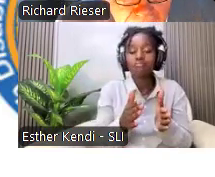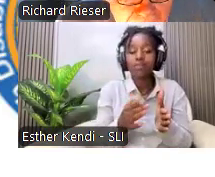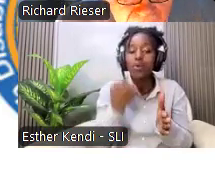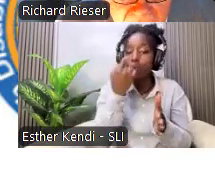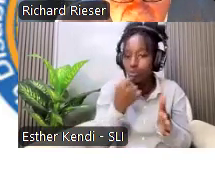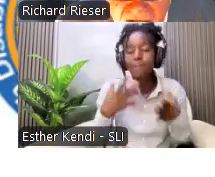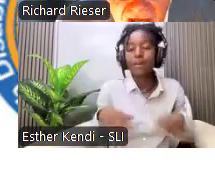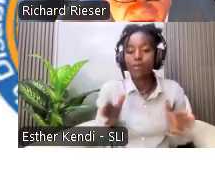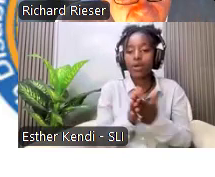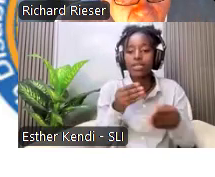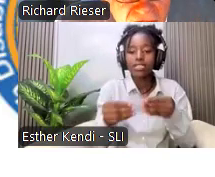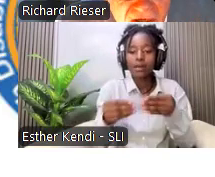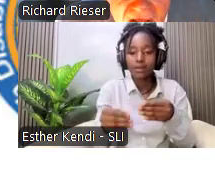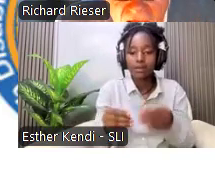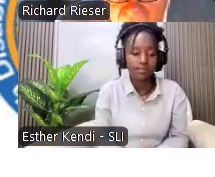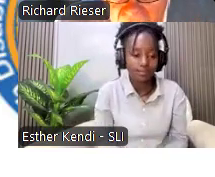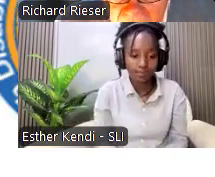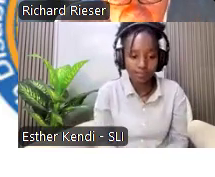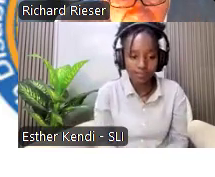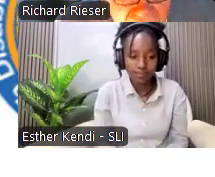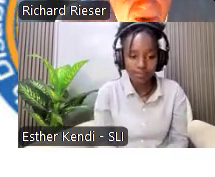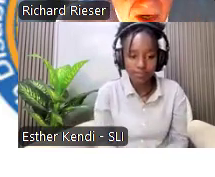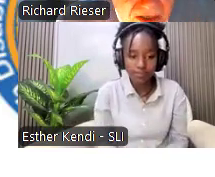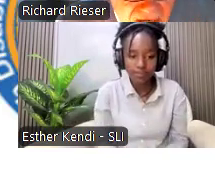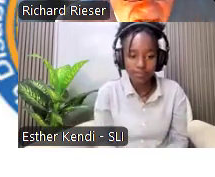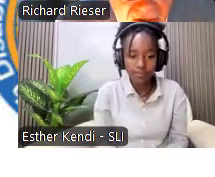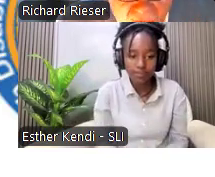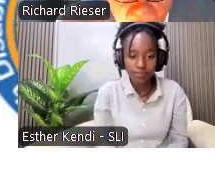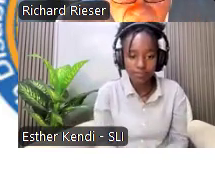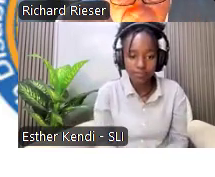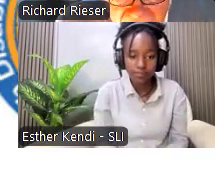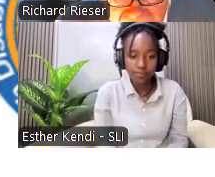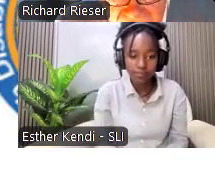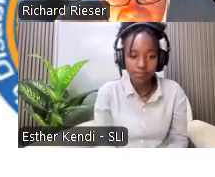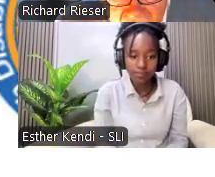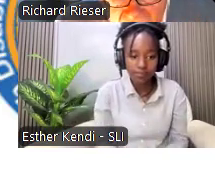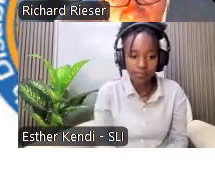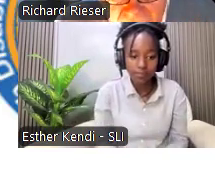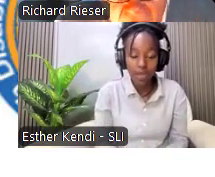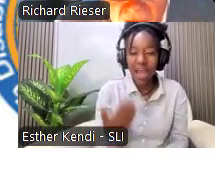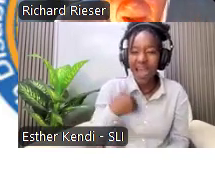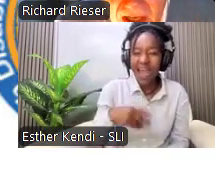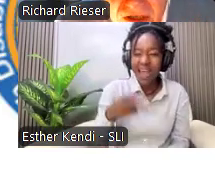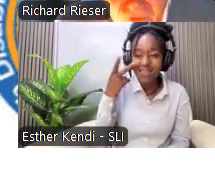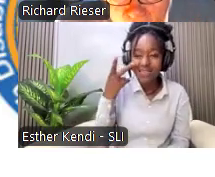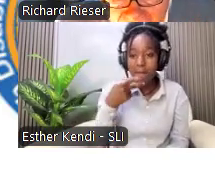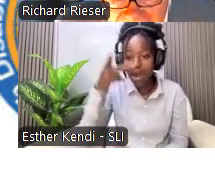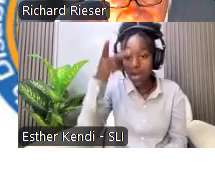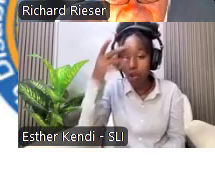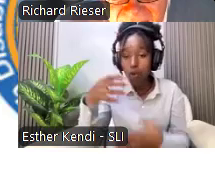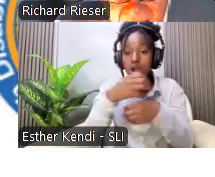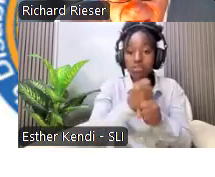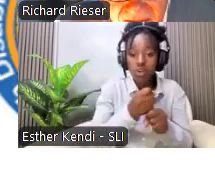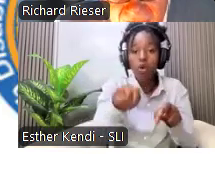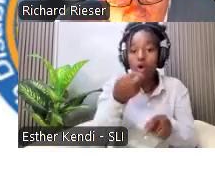disabled people. So these are not parents' organizations or organizations which are doing things for